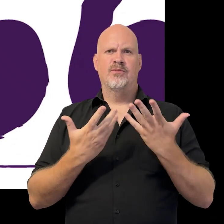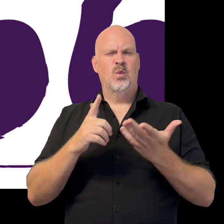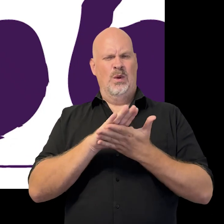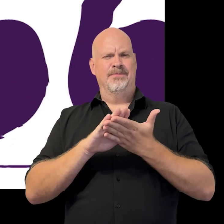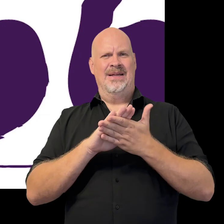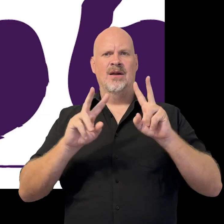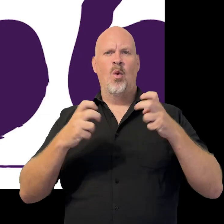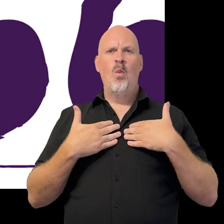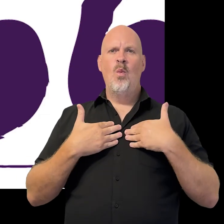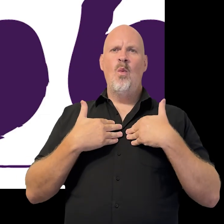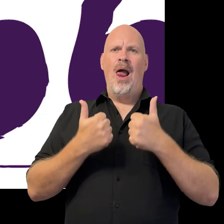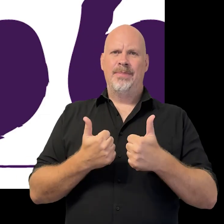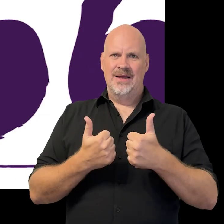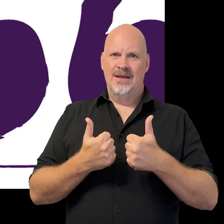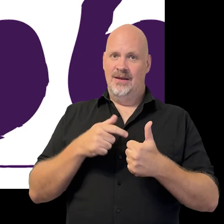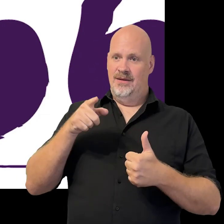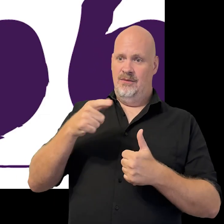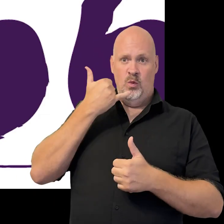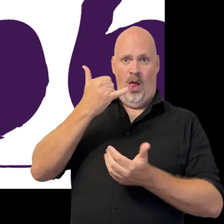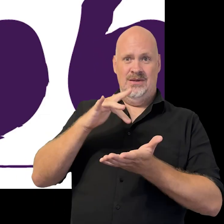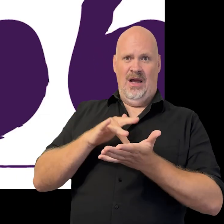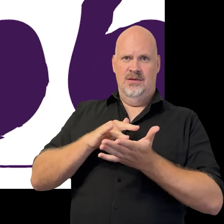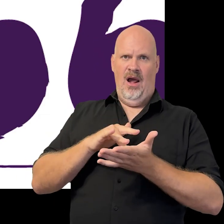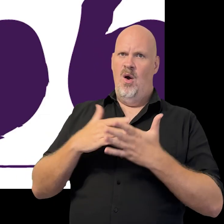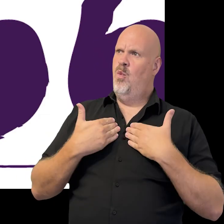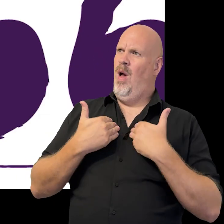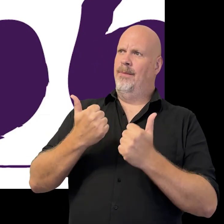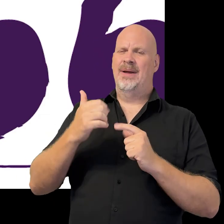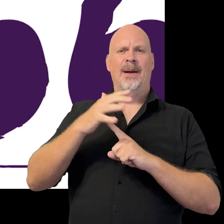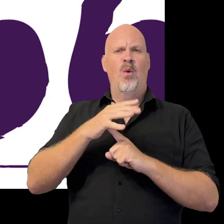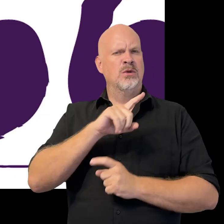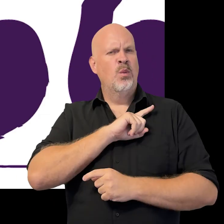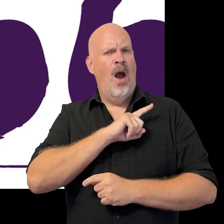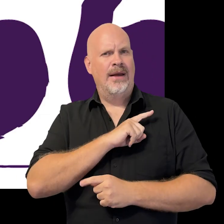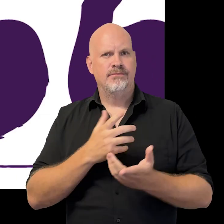making sure that it's relevant to and it's going to be useful to your study.